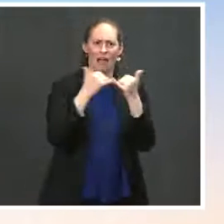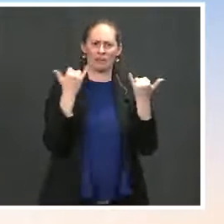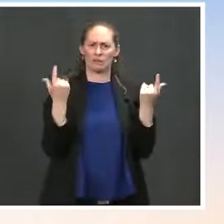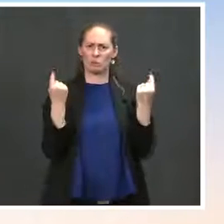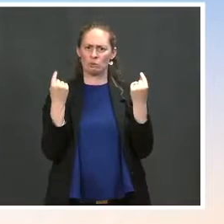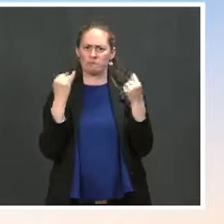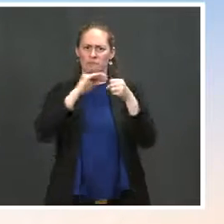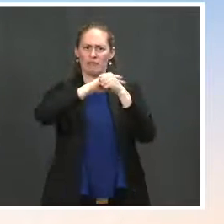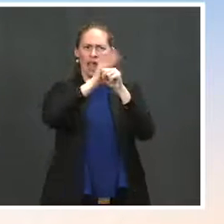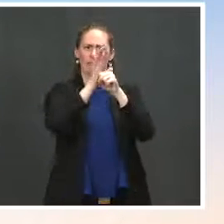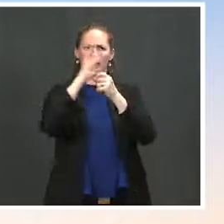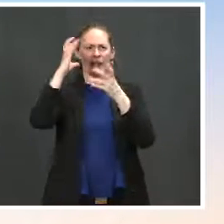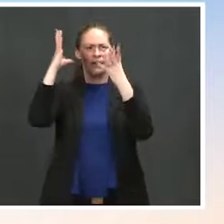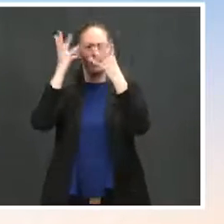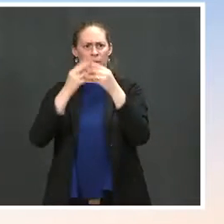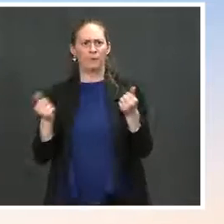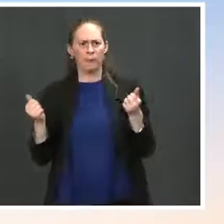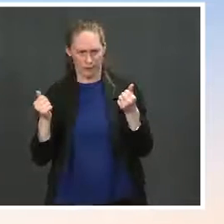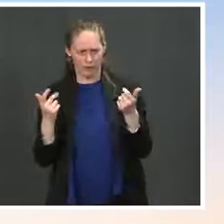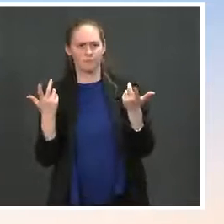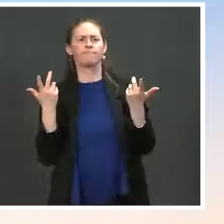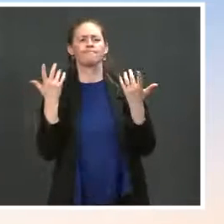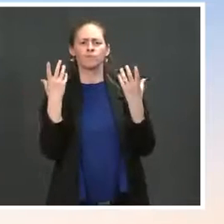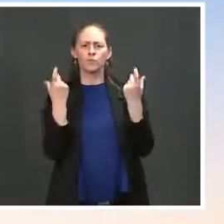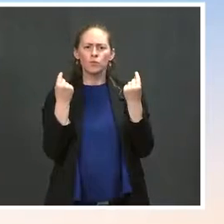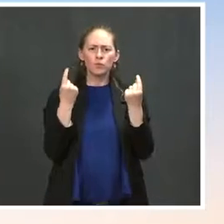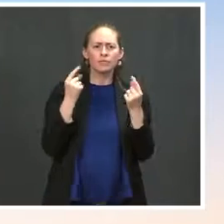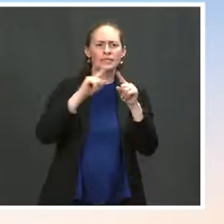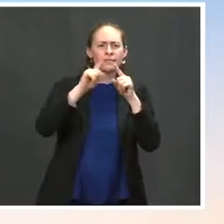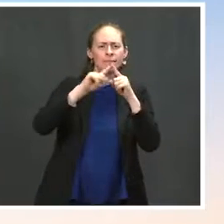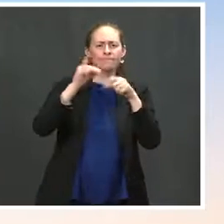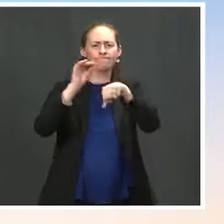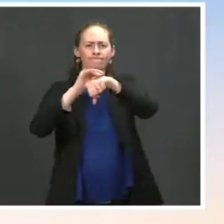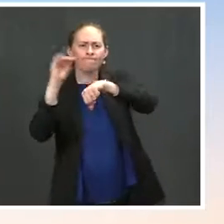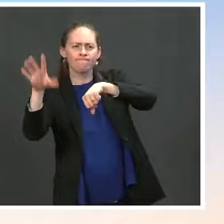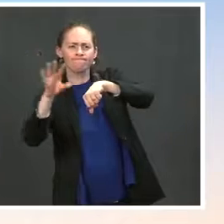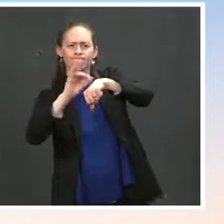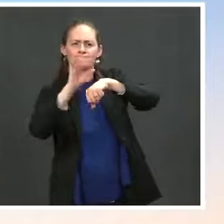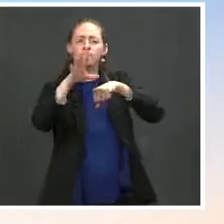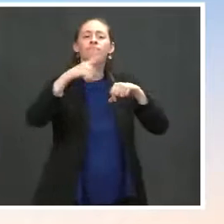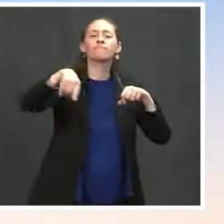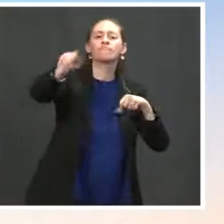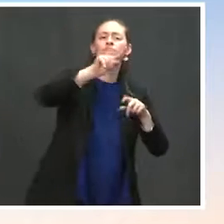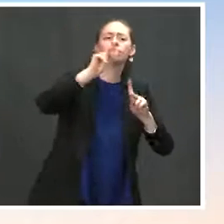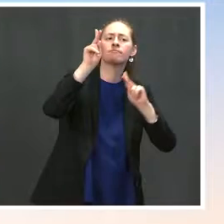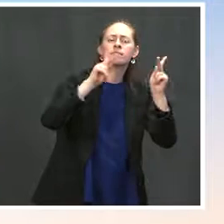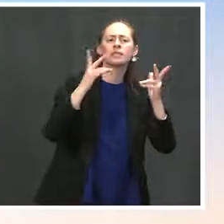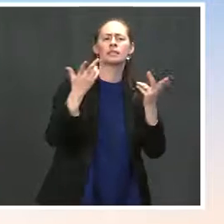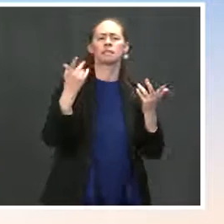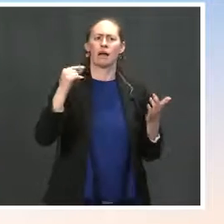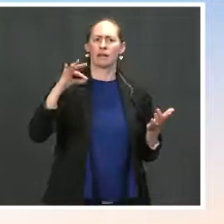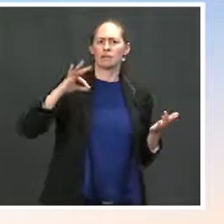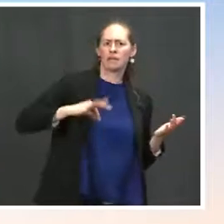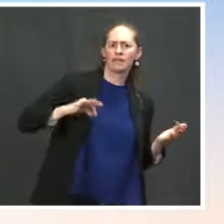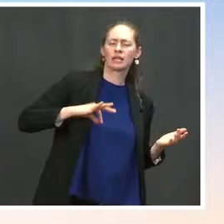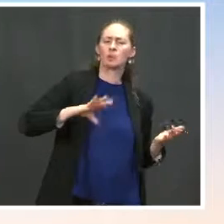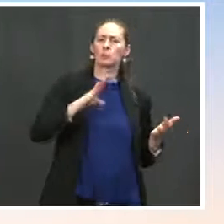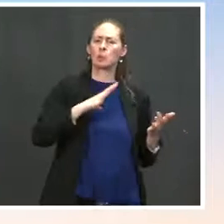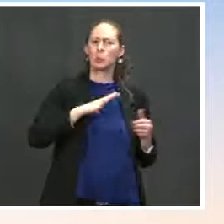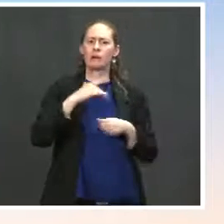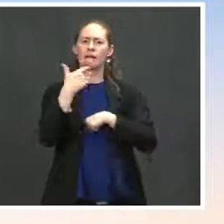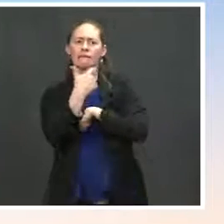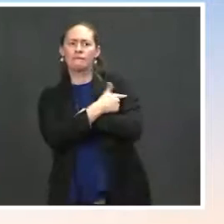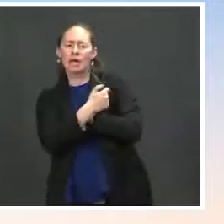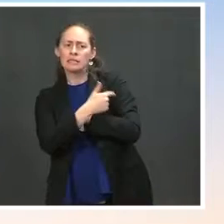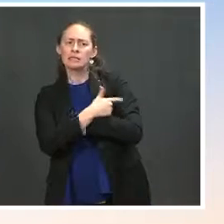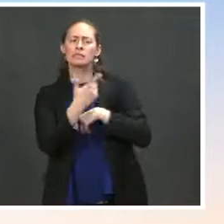including providing clear guidance to the American public about what the benefits are of being vaccinated, including getting into communities and